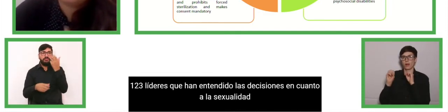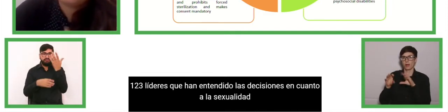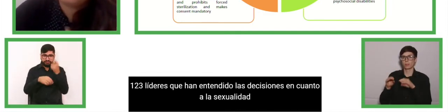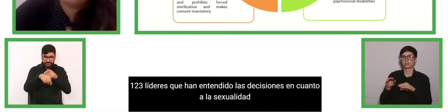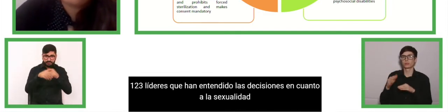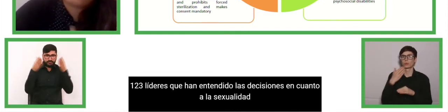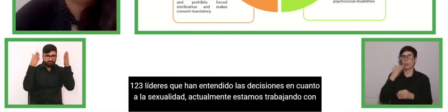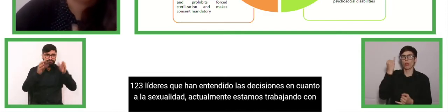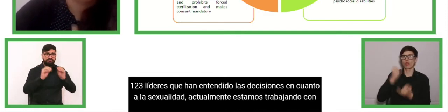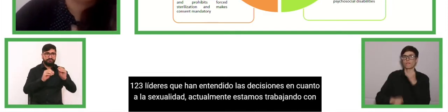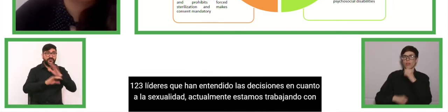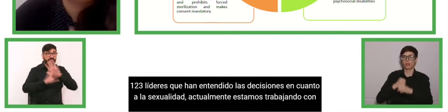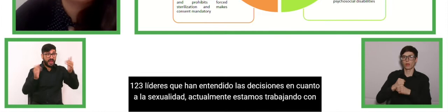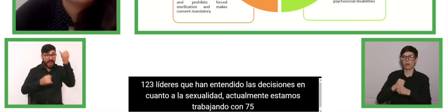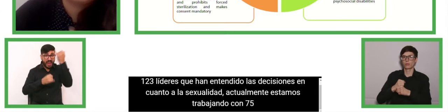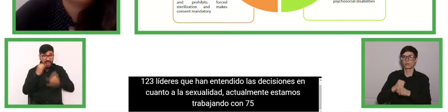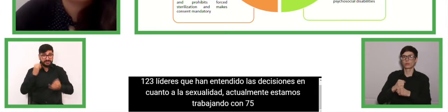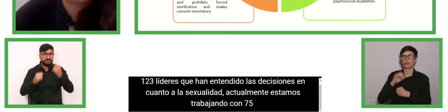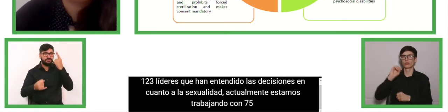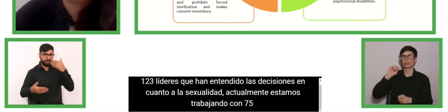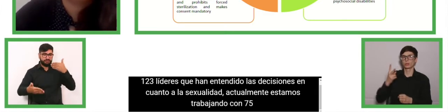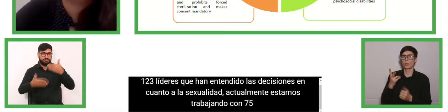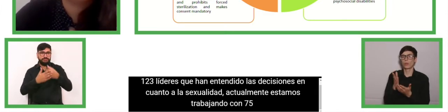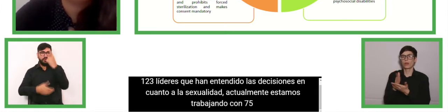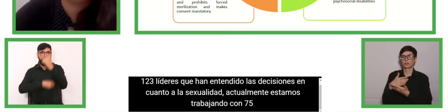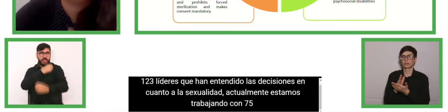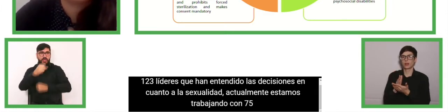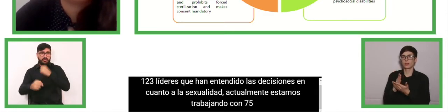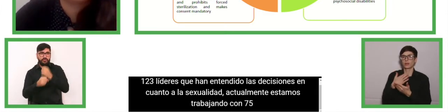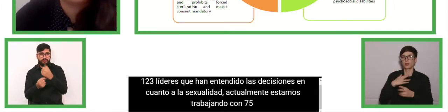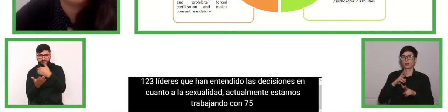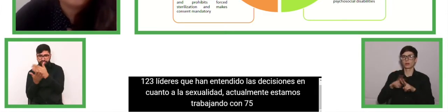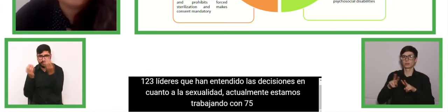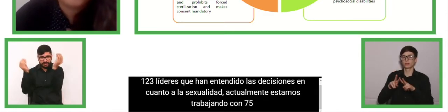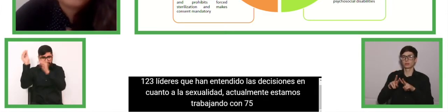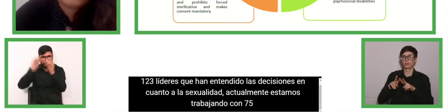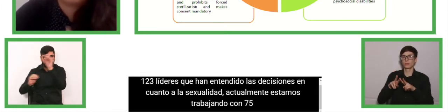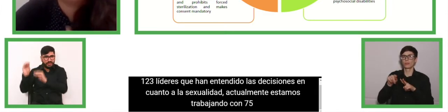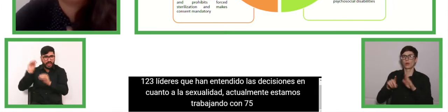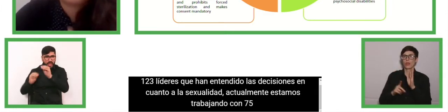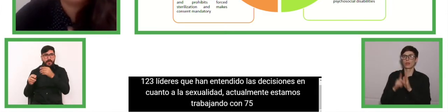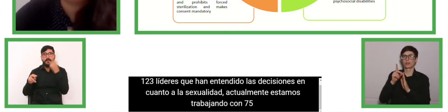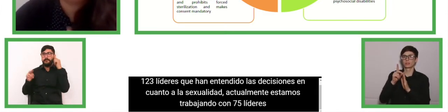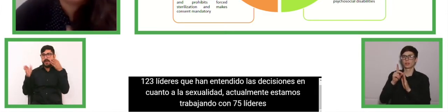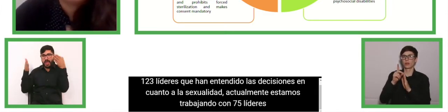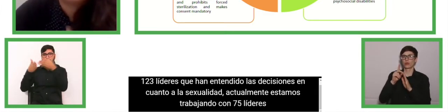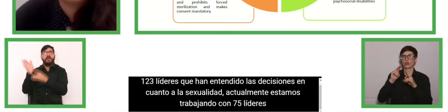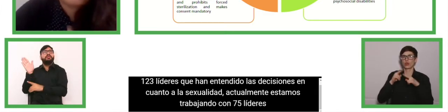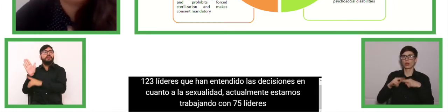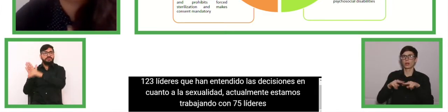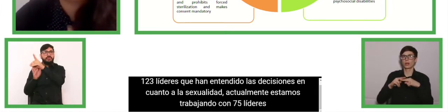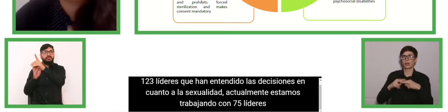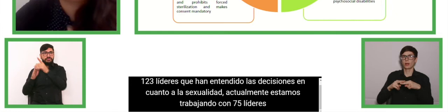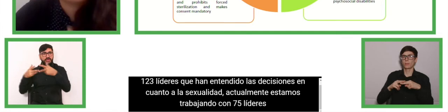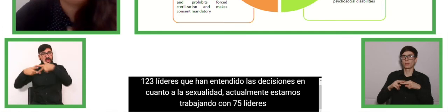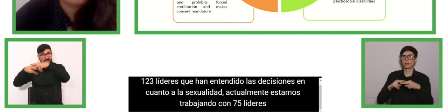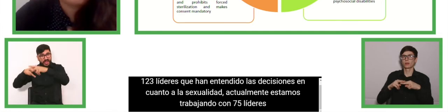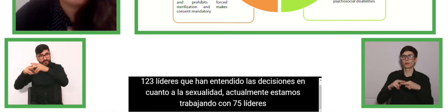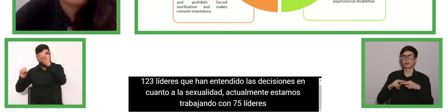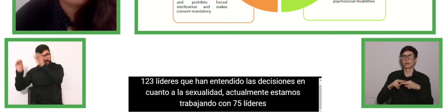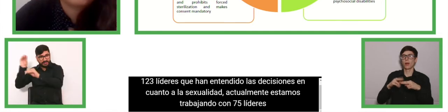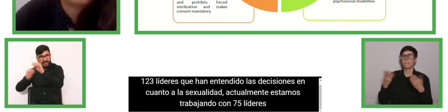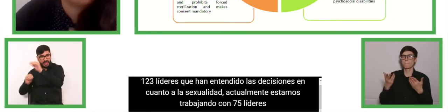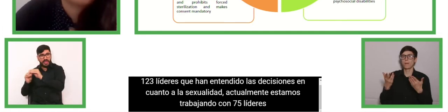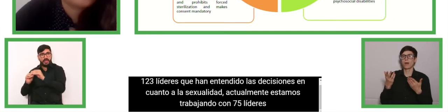second strategy that we have implemented is precisely the development of tools and of routes to have a